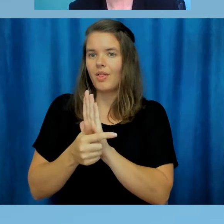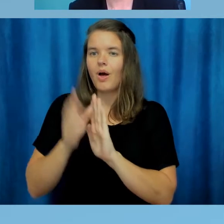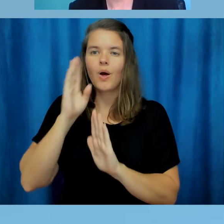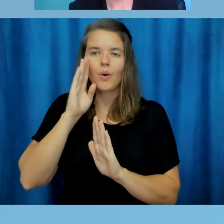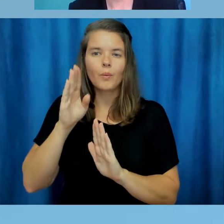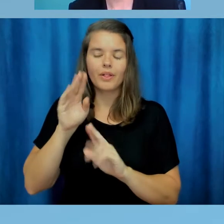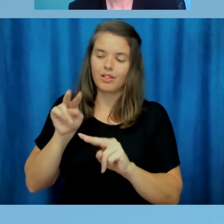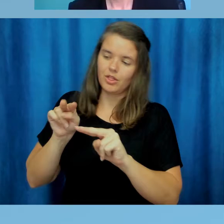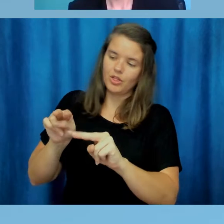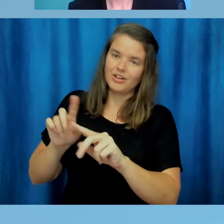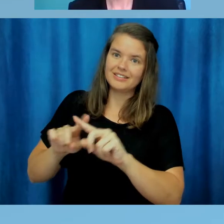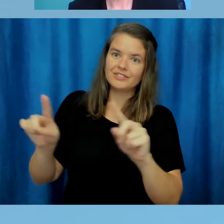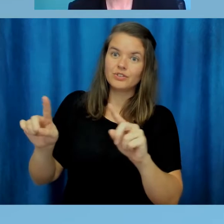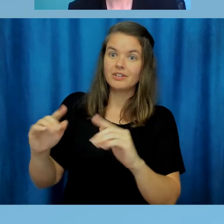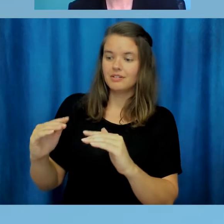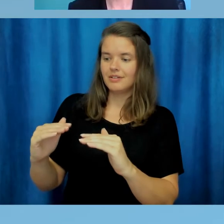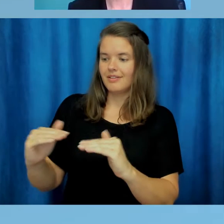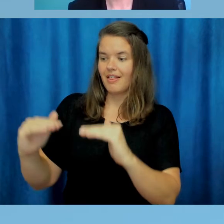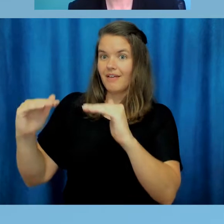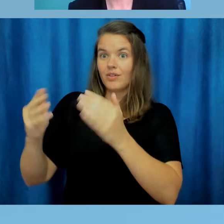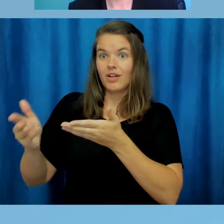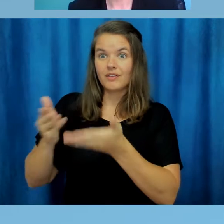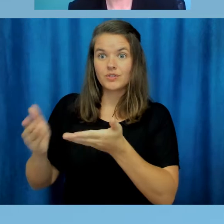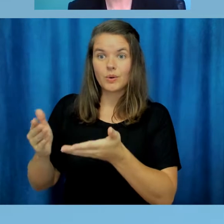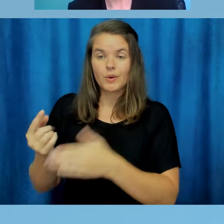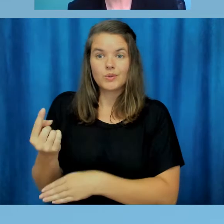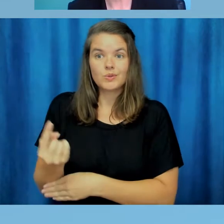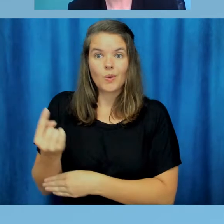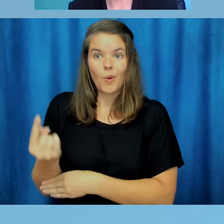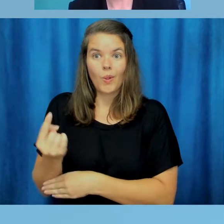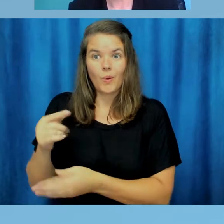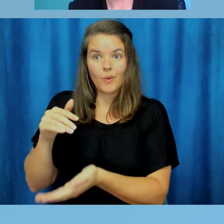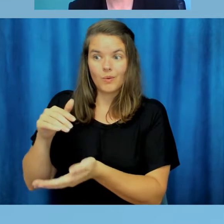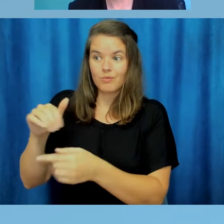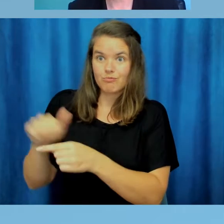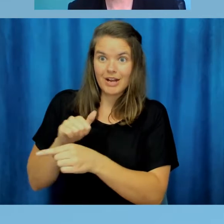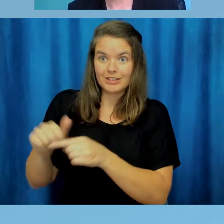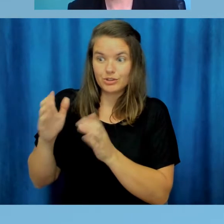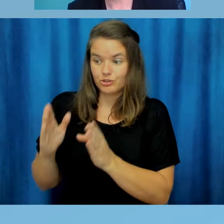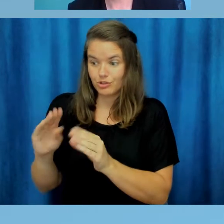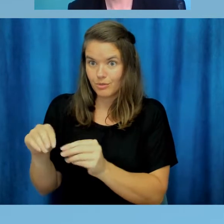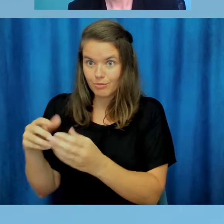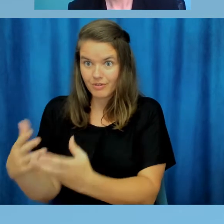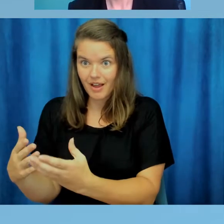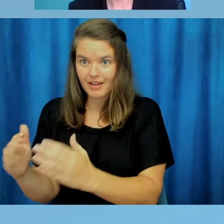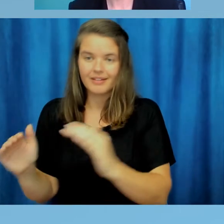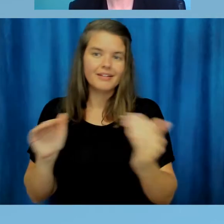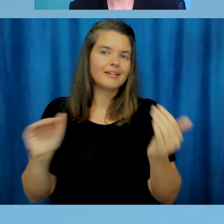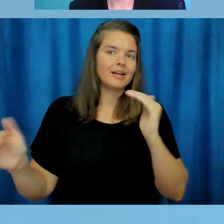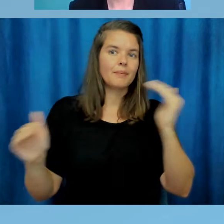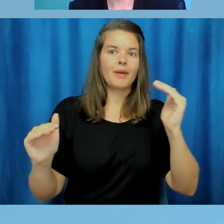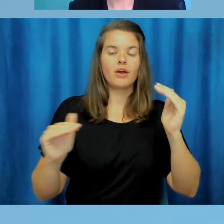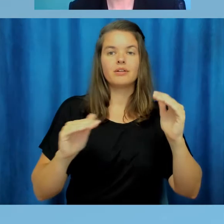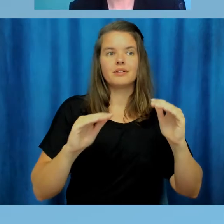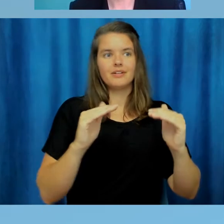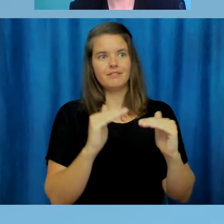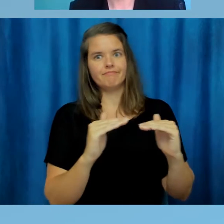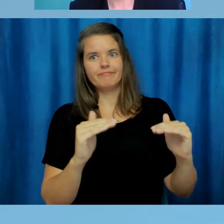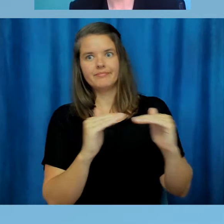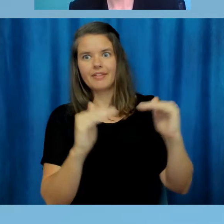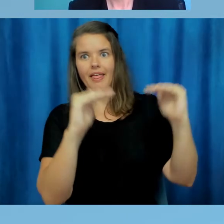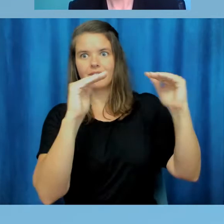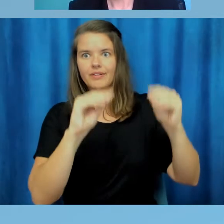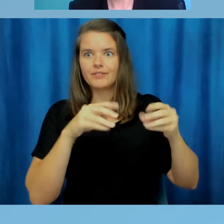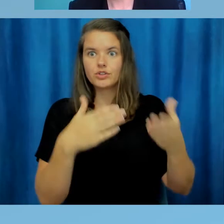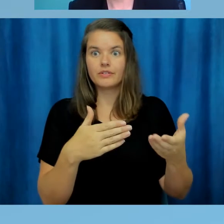look differently on the level of services that a solo practitioner needs to provide versus the level of